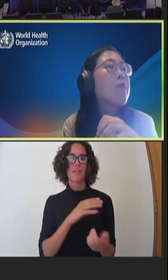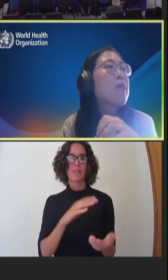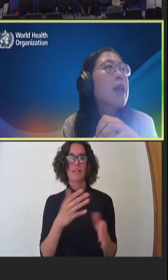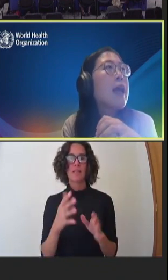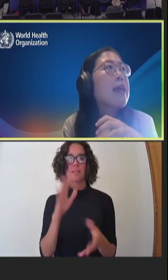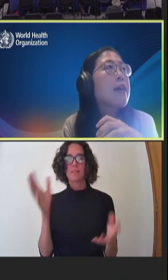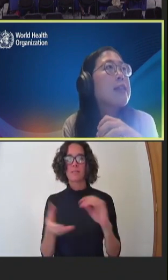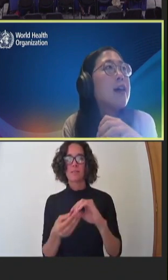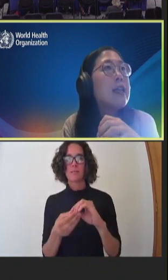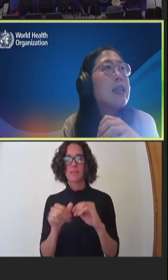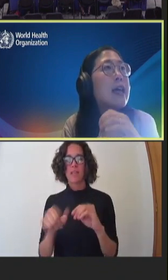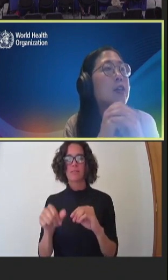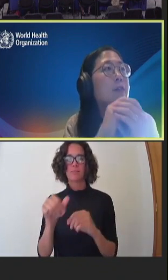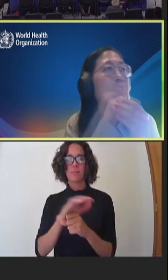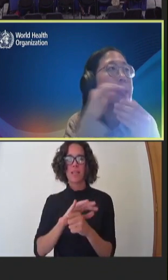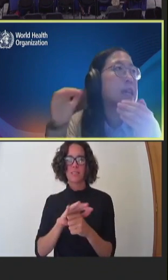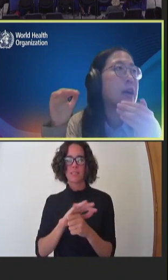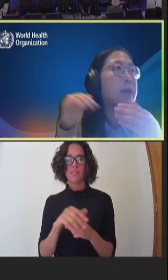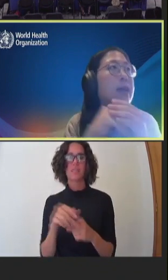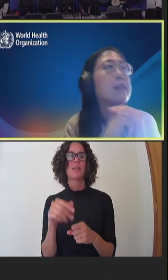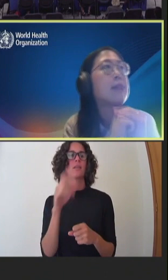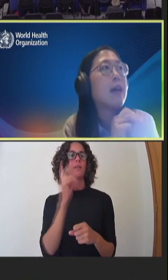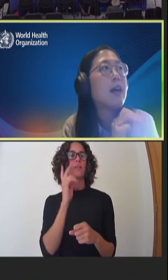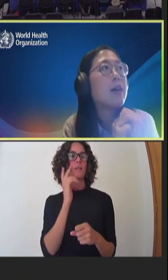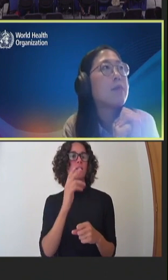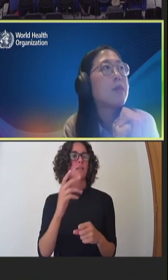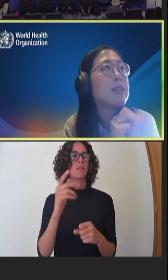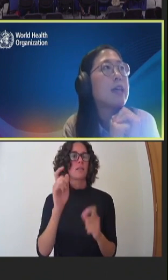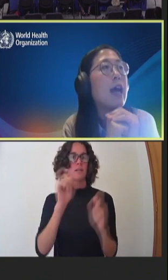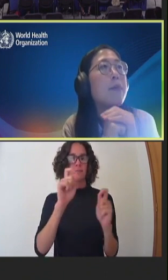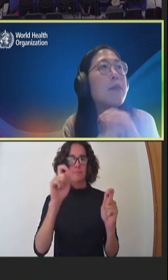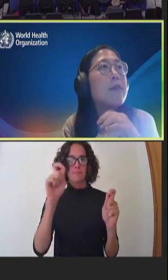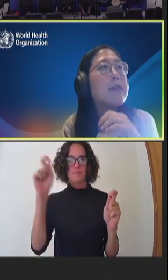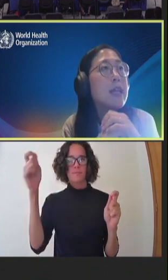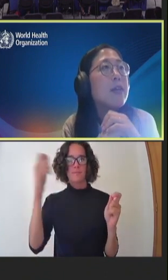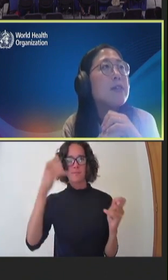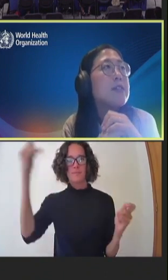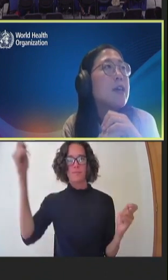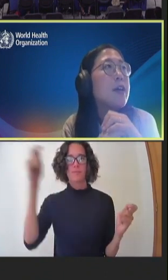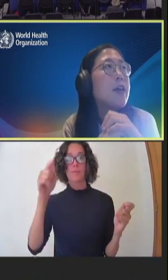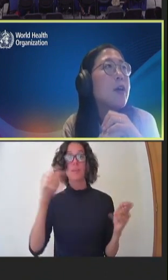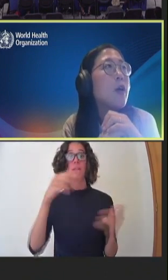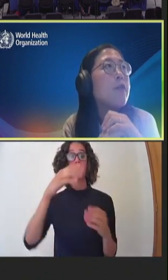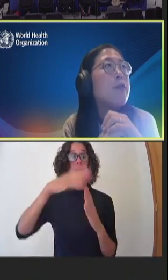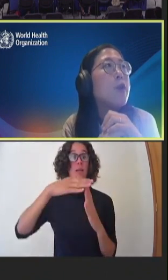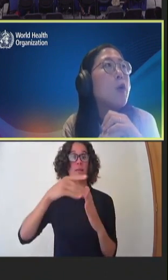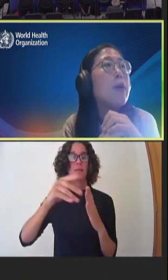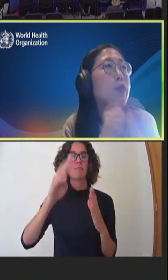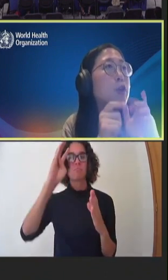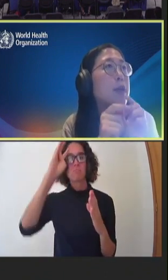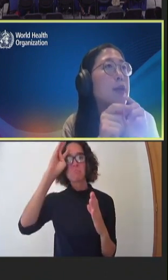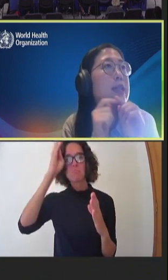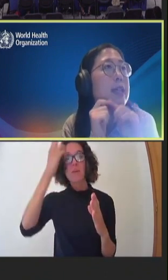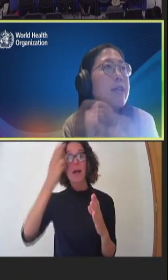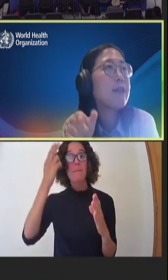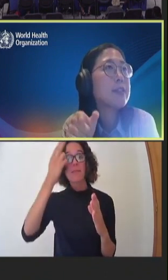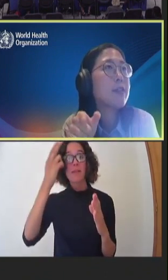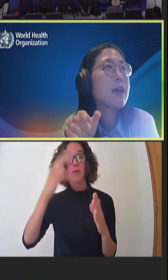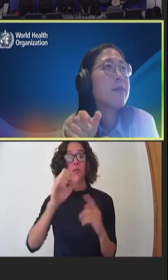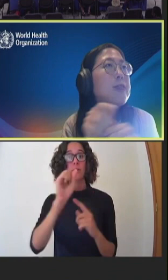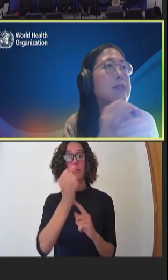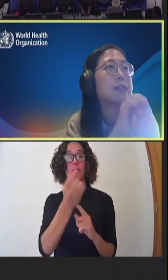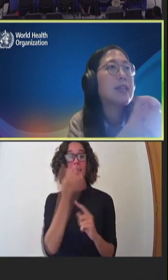space. And the dotted line on the very top is the hypothetical scenario of no improvement in the